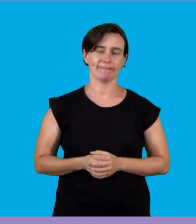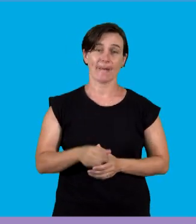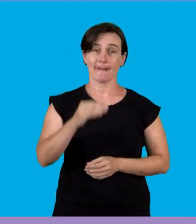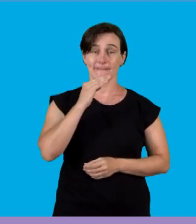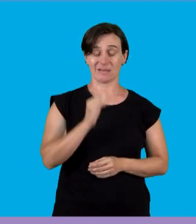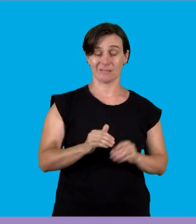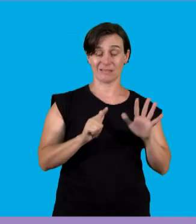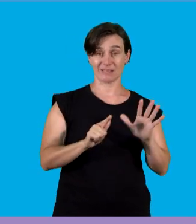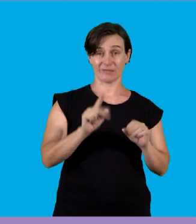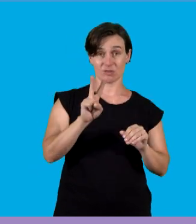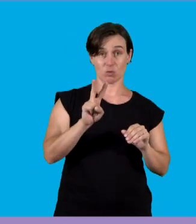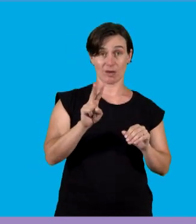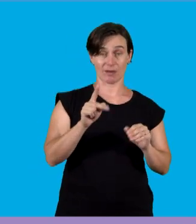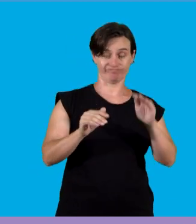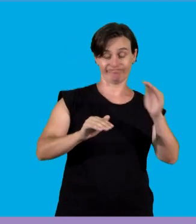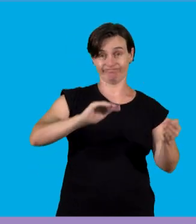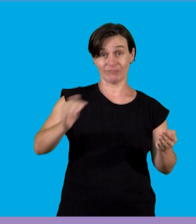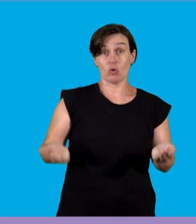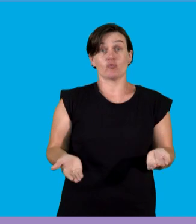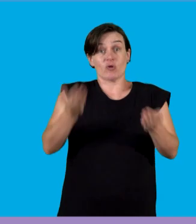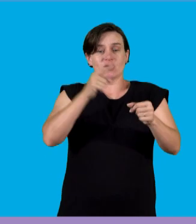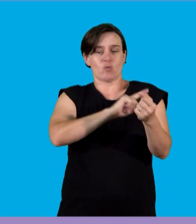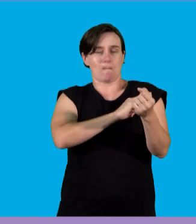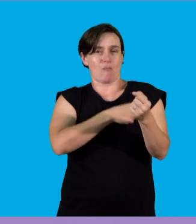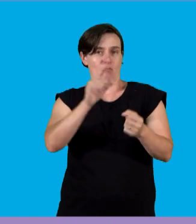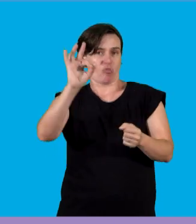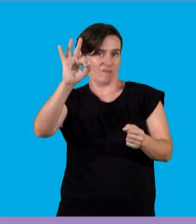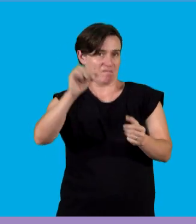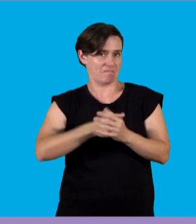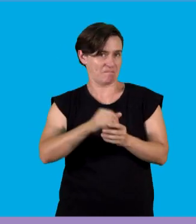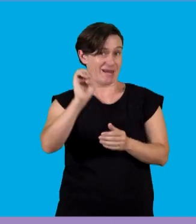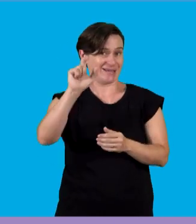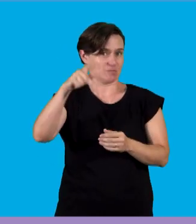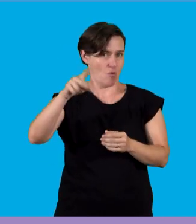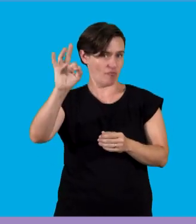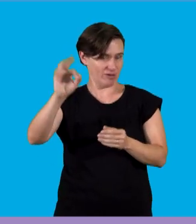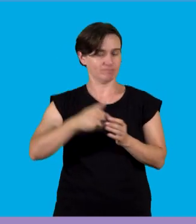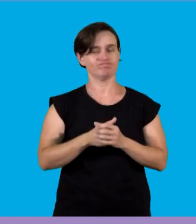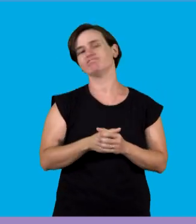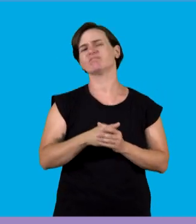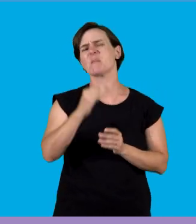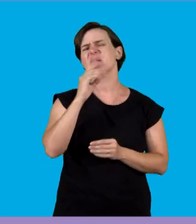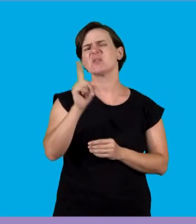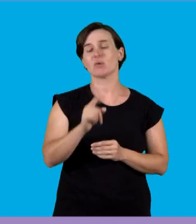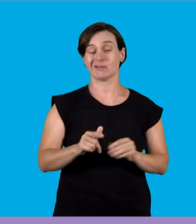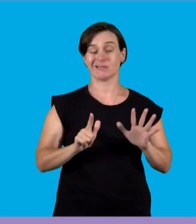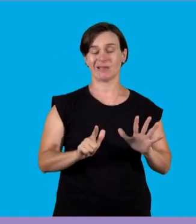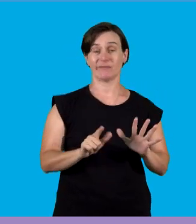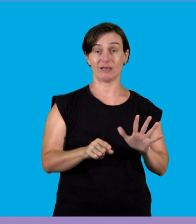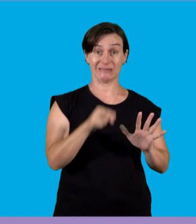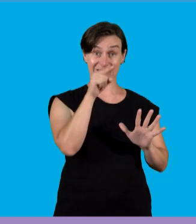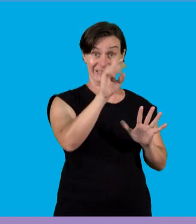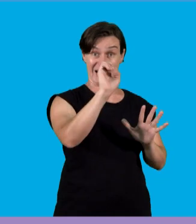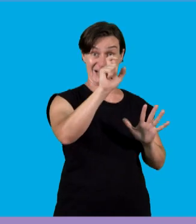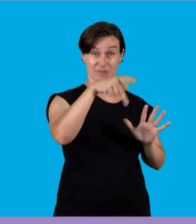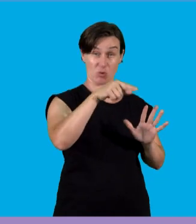we have a power raised to an exponent of 3. So we have 7 squared raised to an exponent of 3. That is going